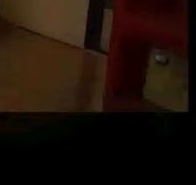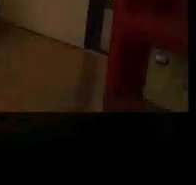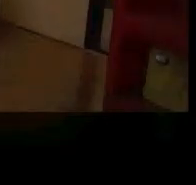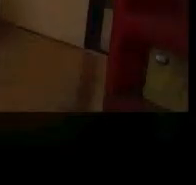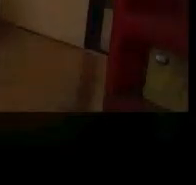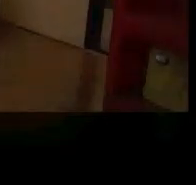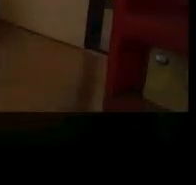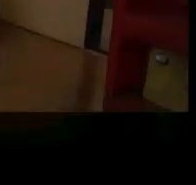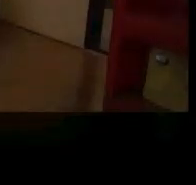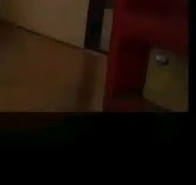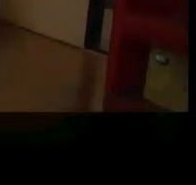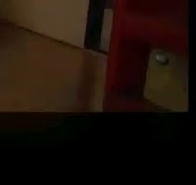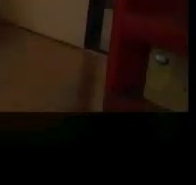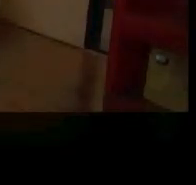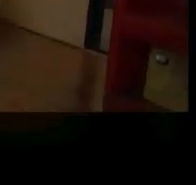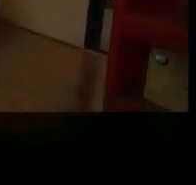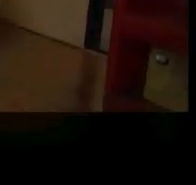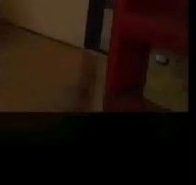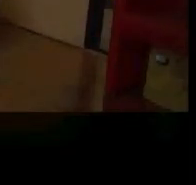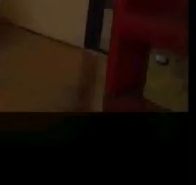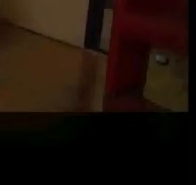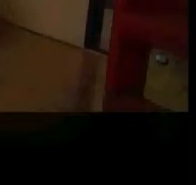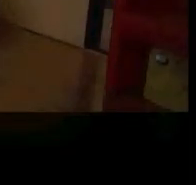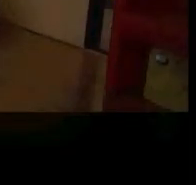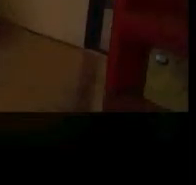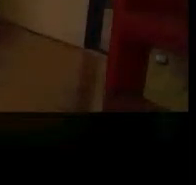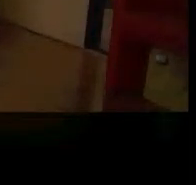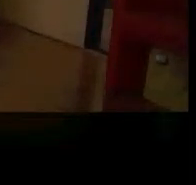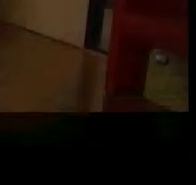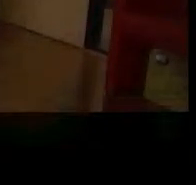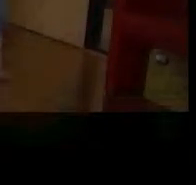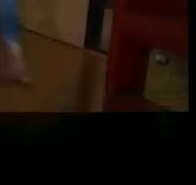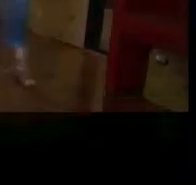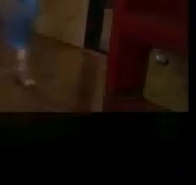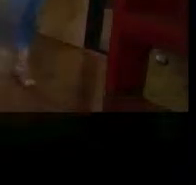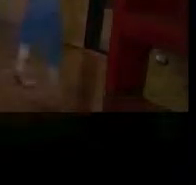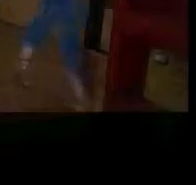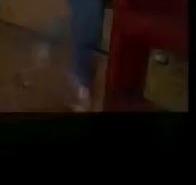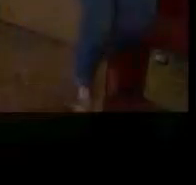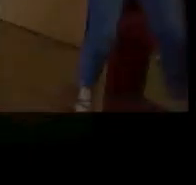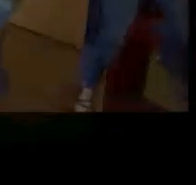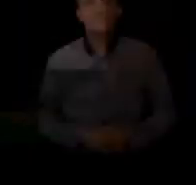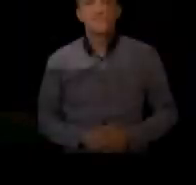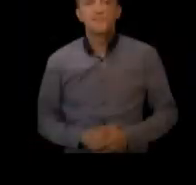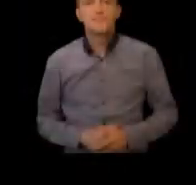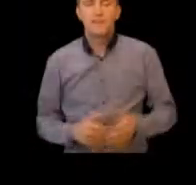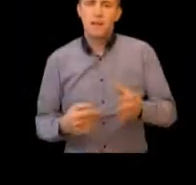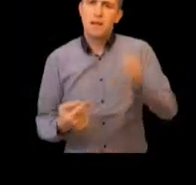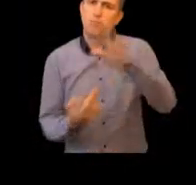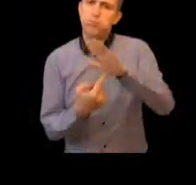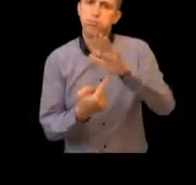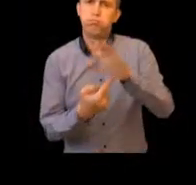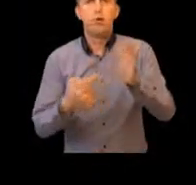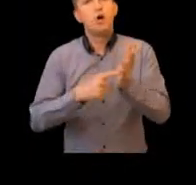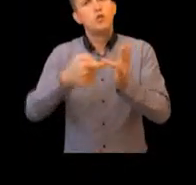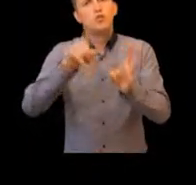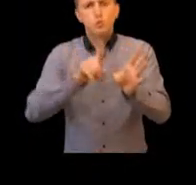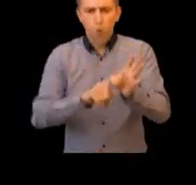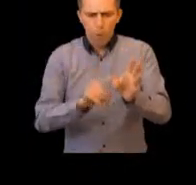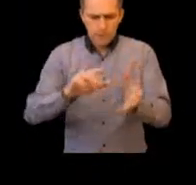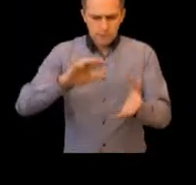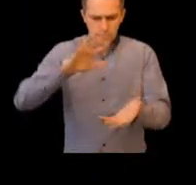Dominic is testing Emma's peripheral vision. He moves a light-up butterfly towards her, and Emma raises